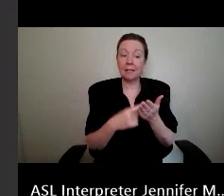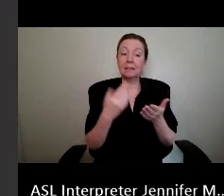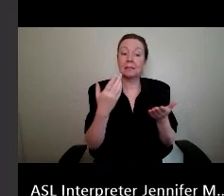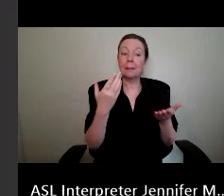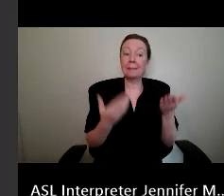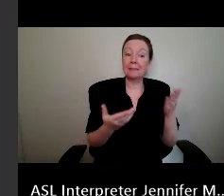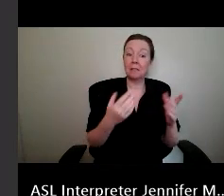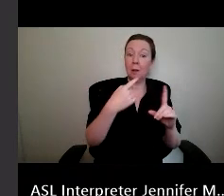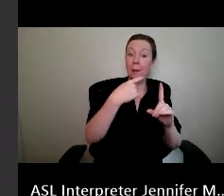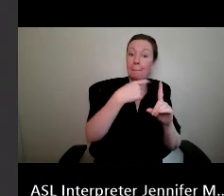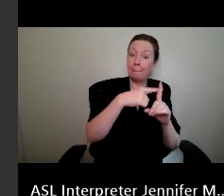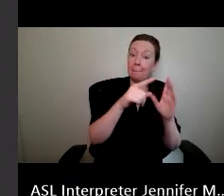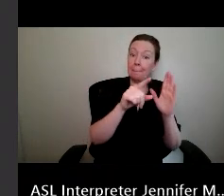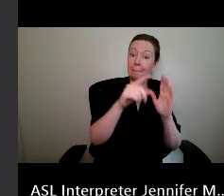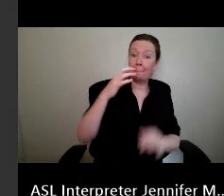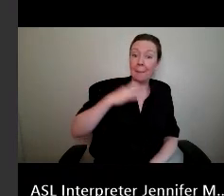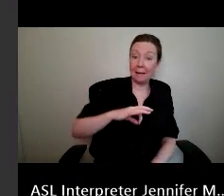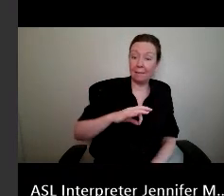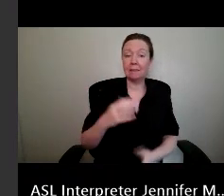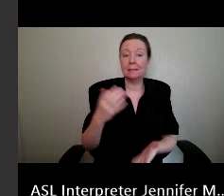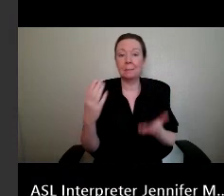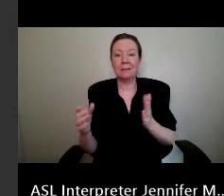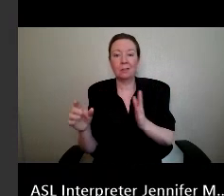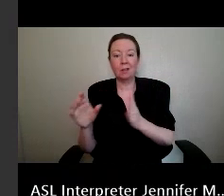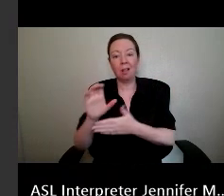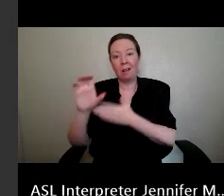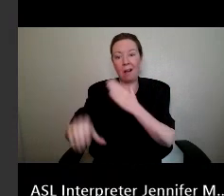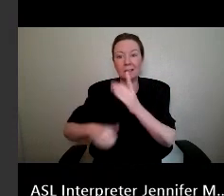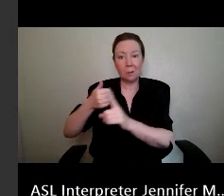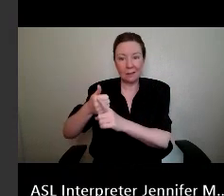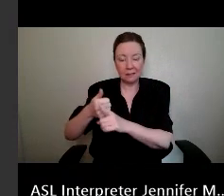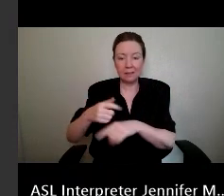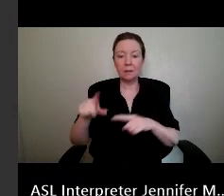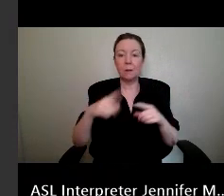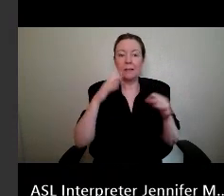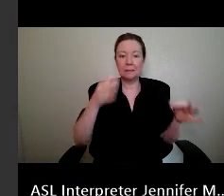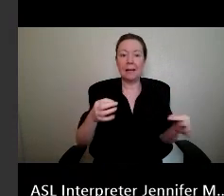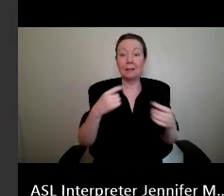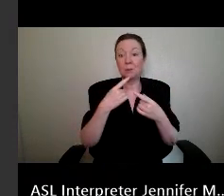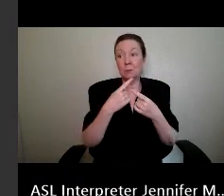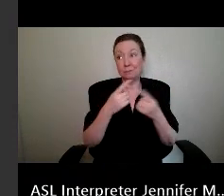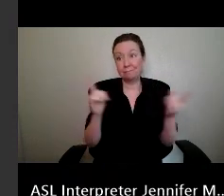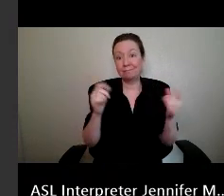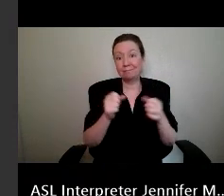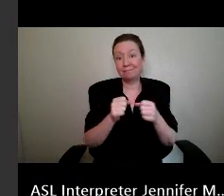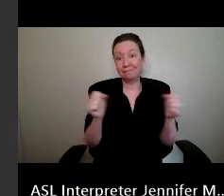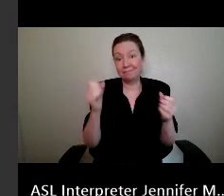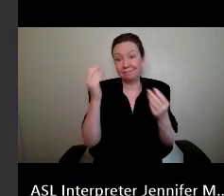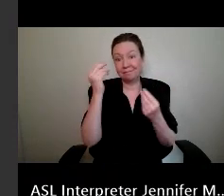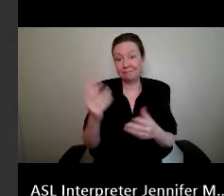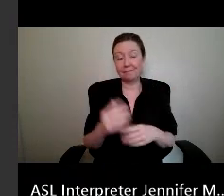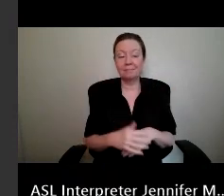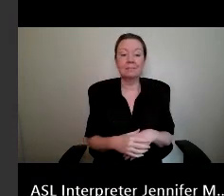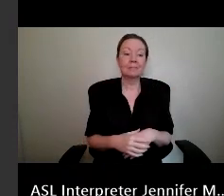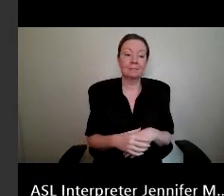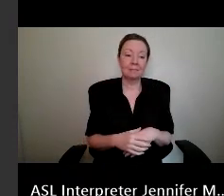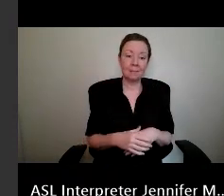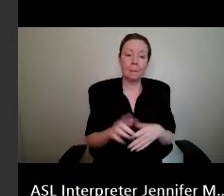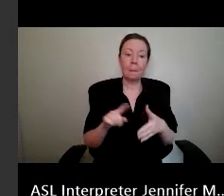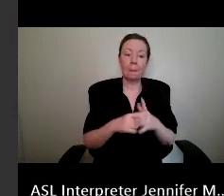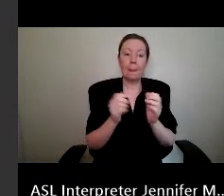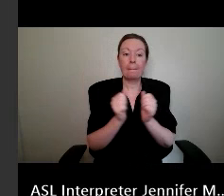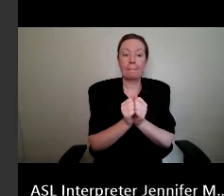potential benefits and potential consequences when deciding to disclose. So let's start off